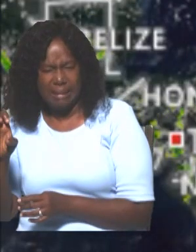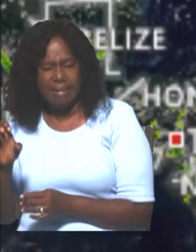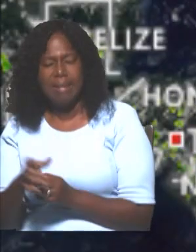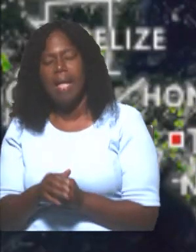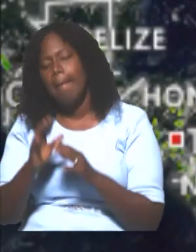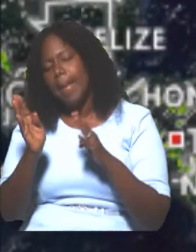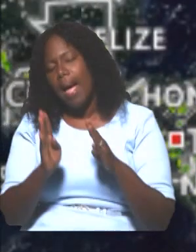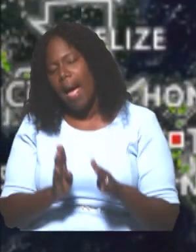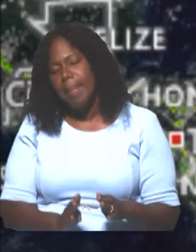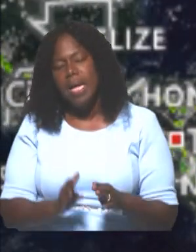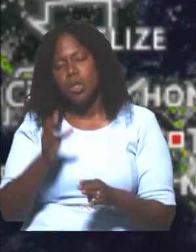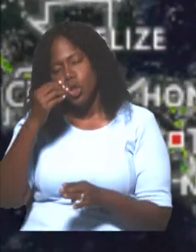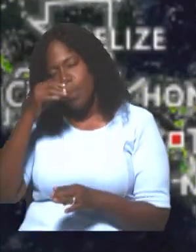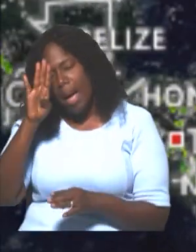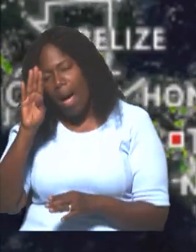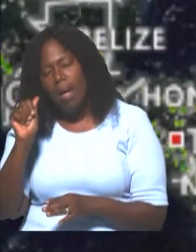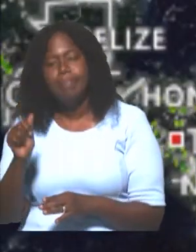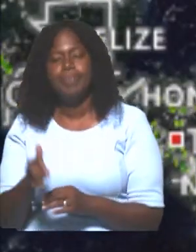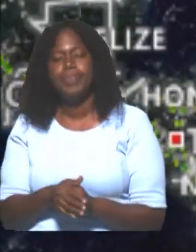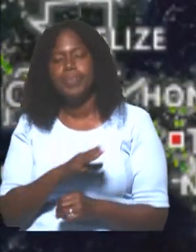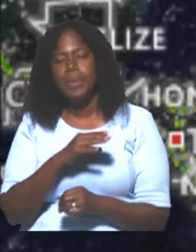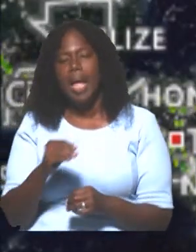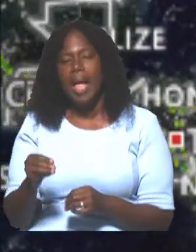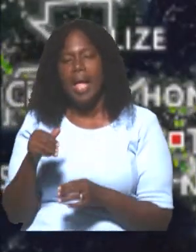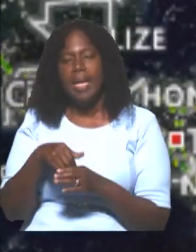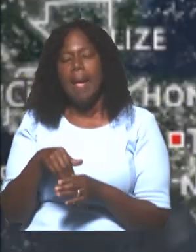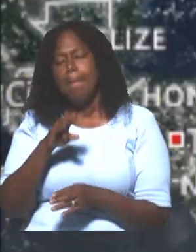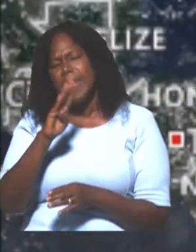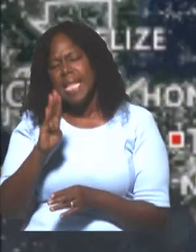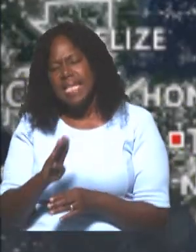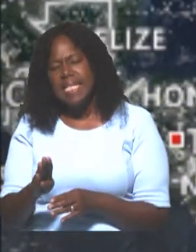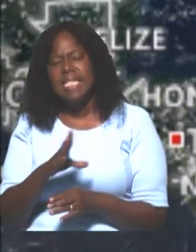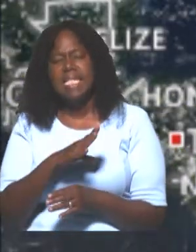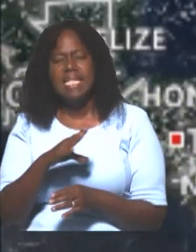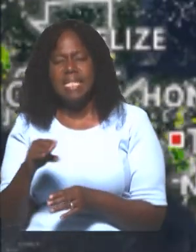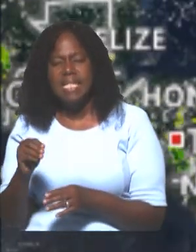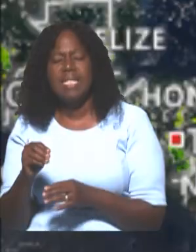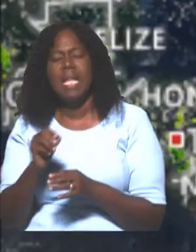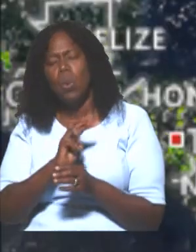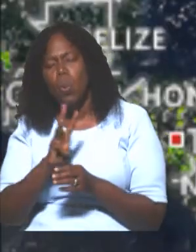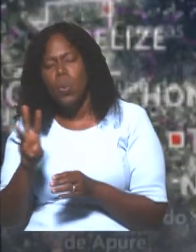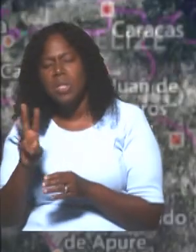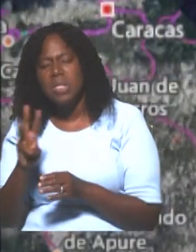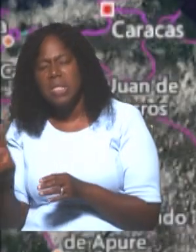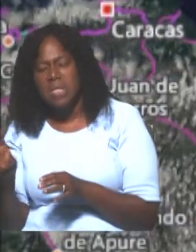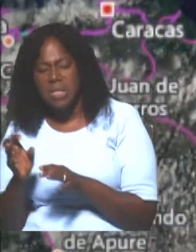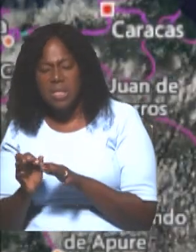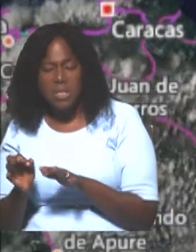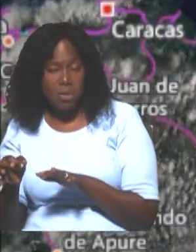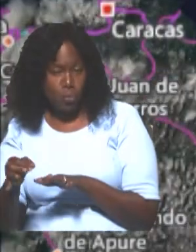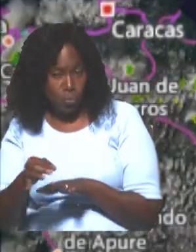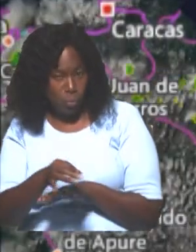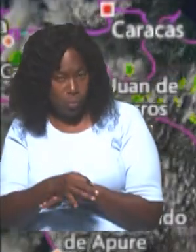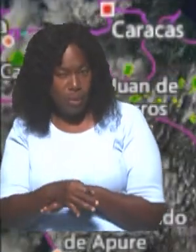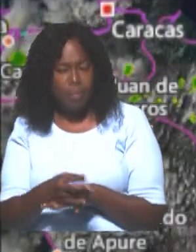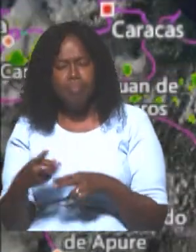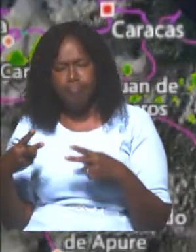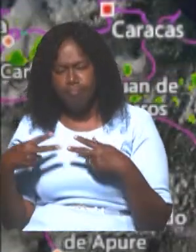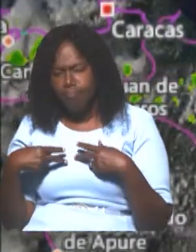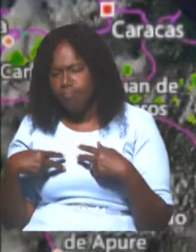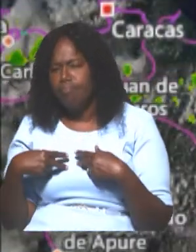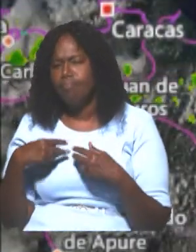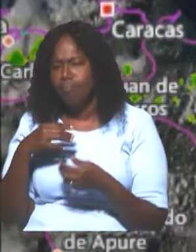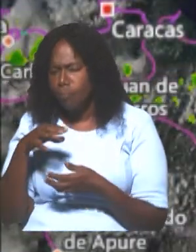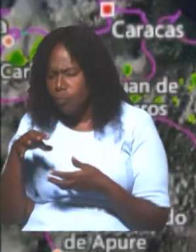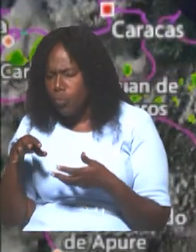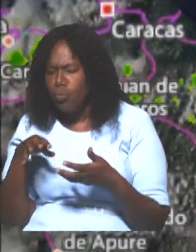Bahamas, Cuba, and even over in Belize in the western Caribbean. Now, over the southern Caribbean, a dominant ridge pattern continues